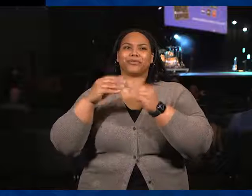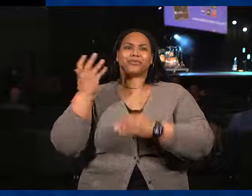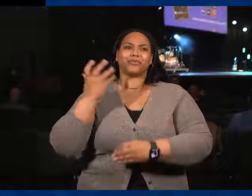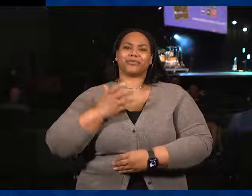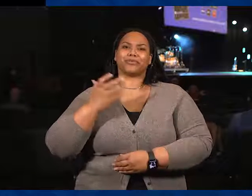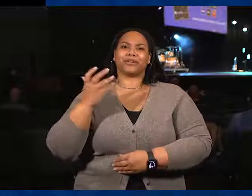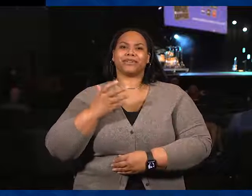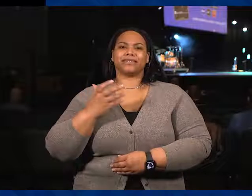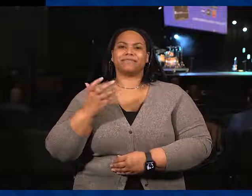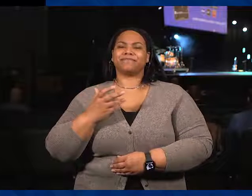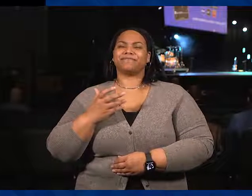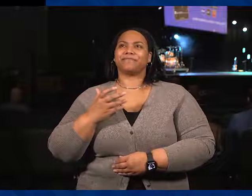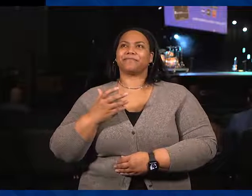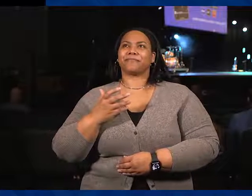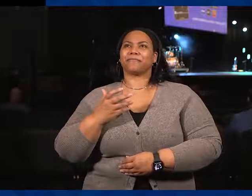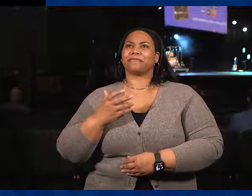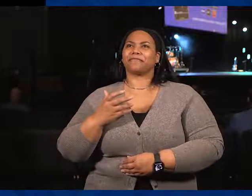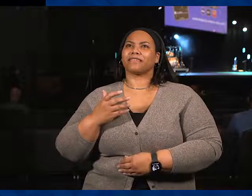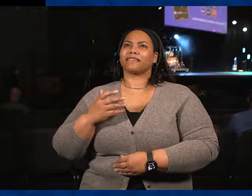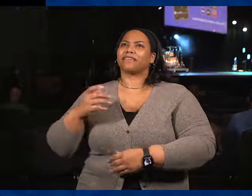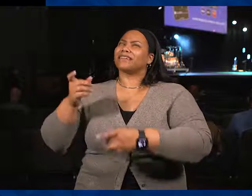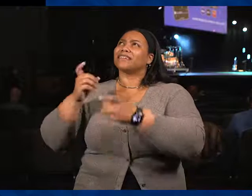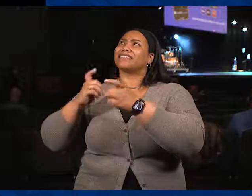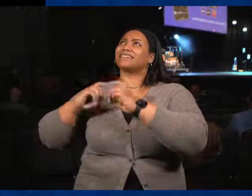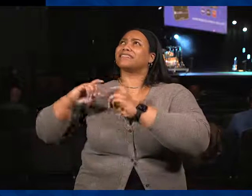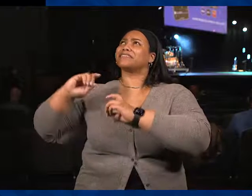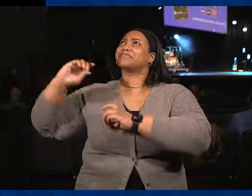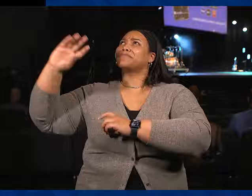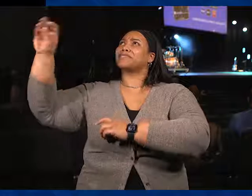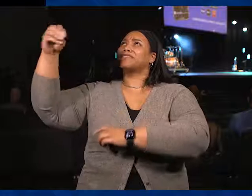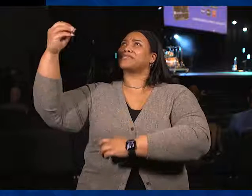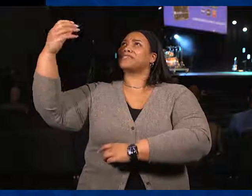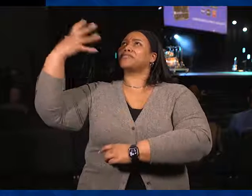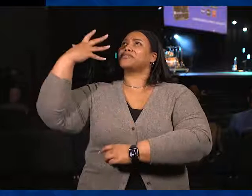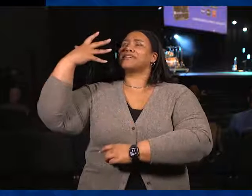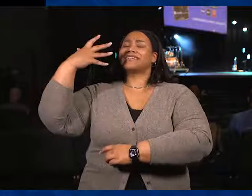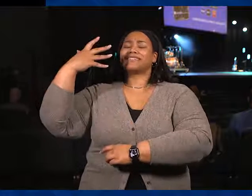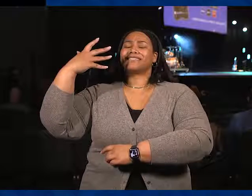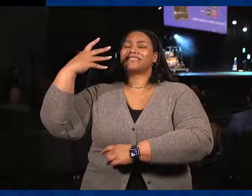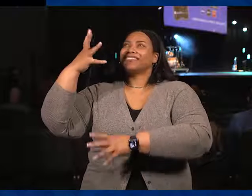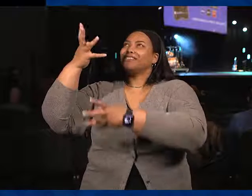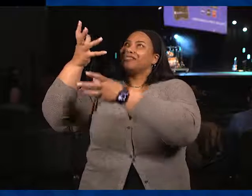Oh, oh, oh, for grace